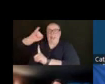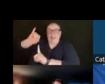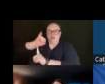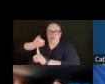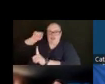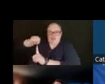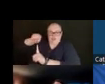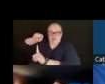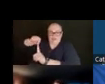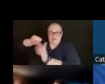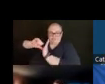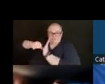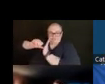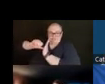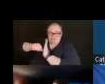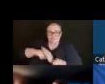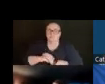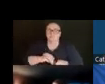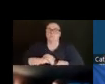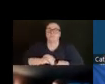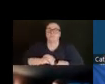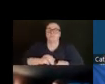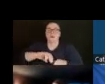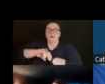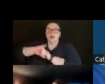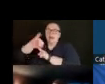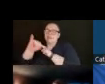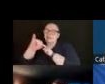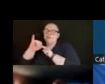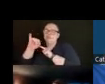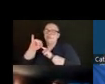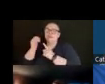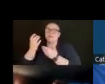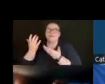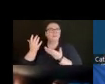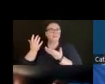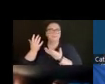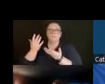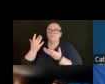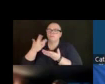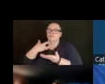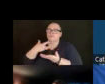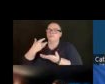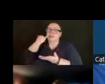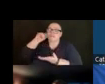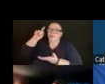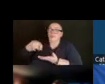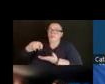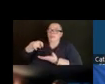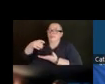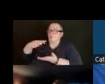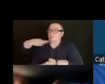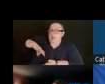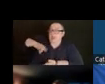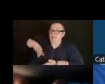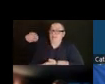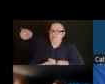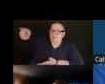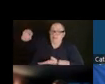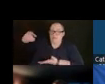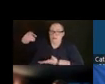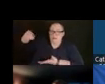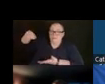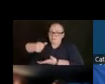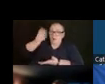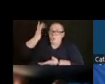insurance. Insurance is something where, if you need to collect on it, benefit is paid out because of